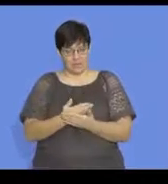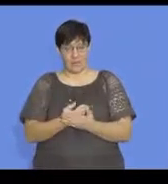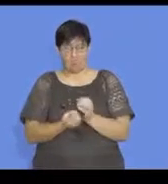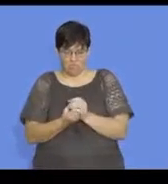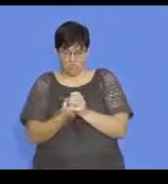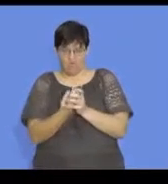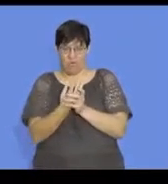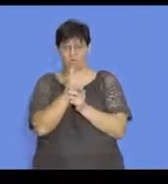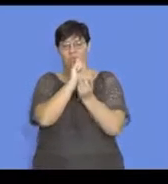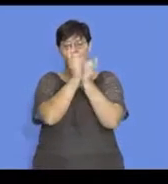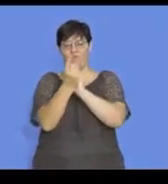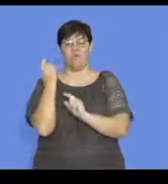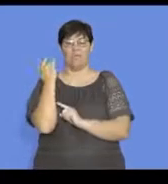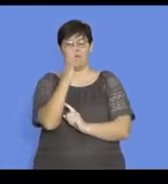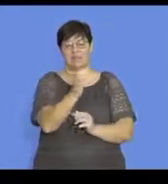that supply us with this.